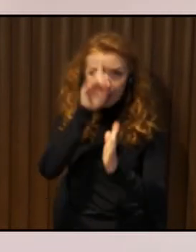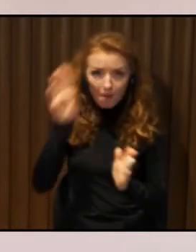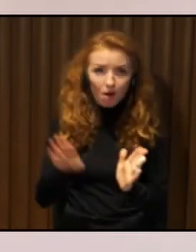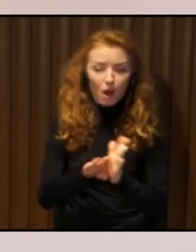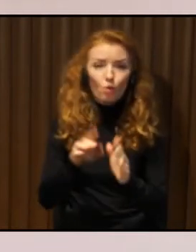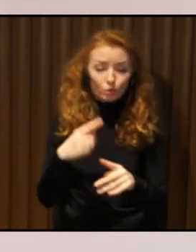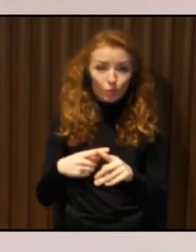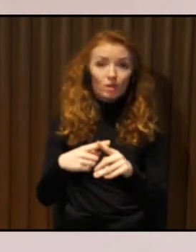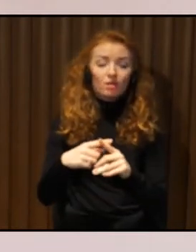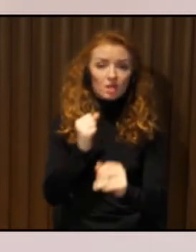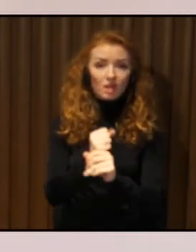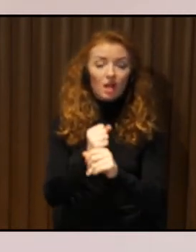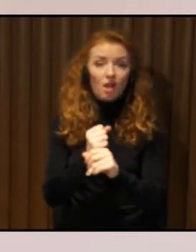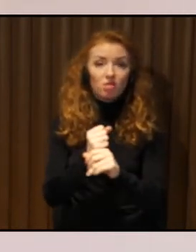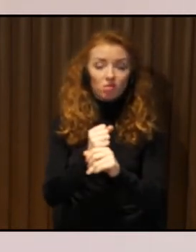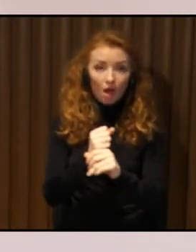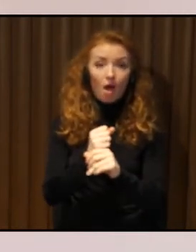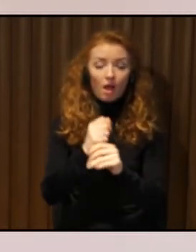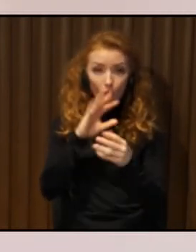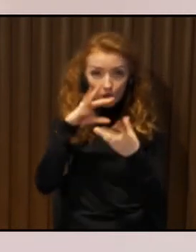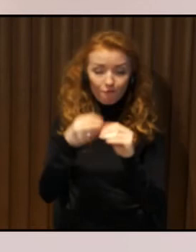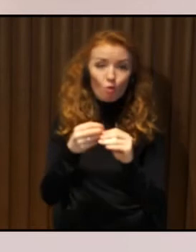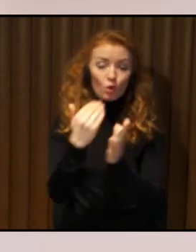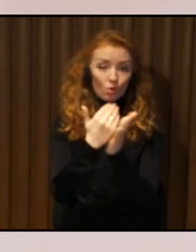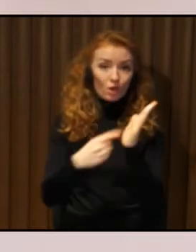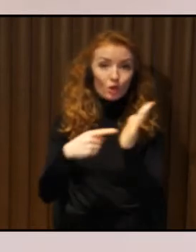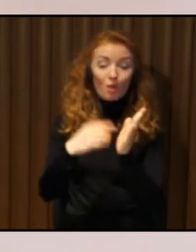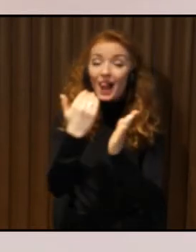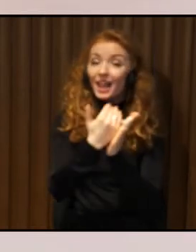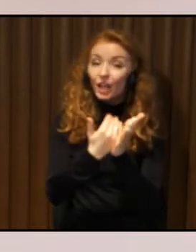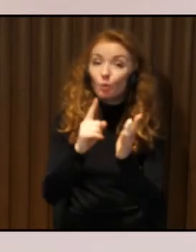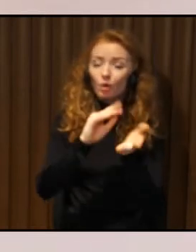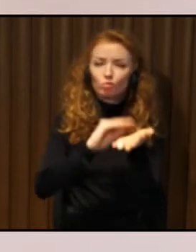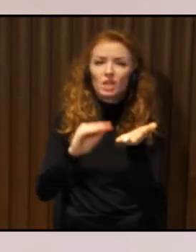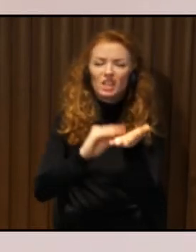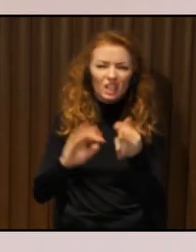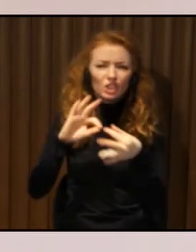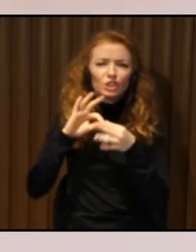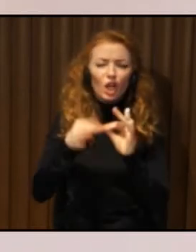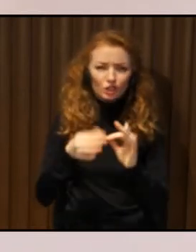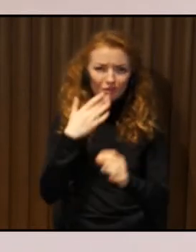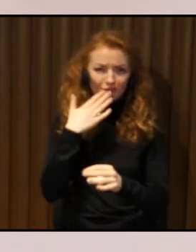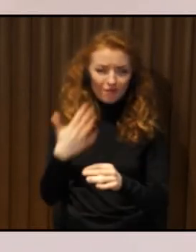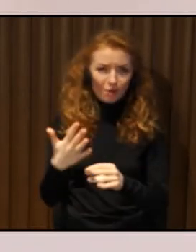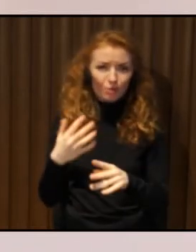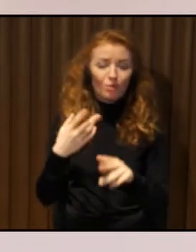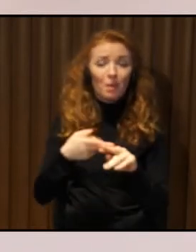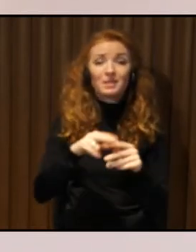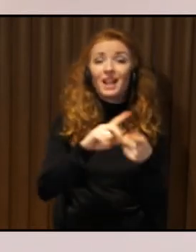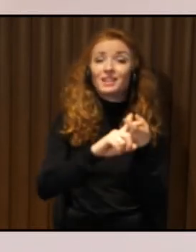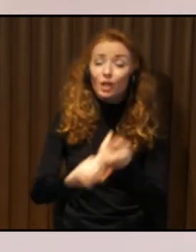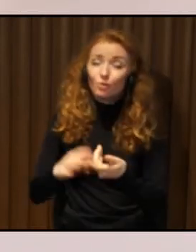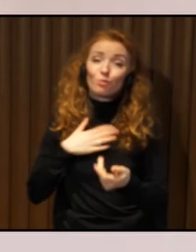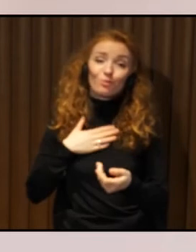lot of places is written very, very complex. So our job is to simplify the